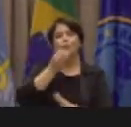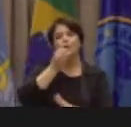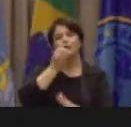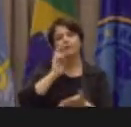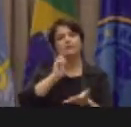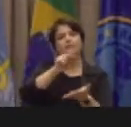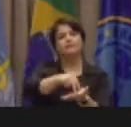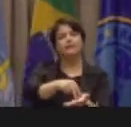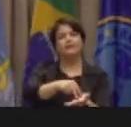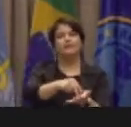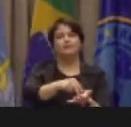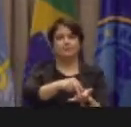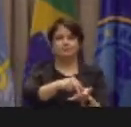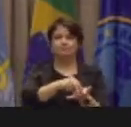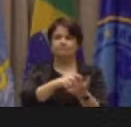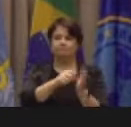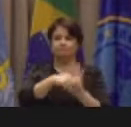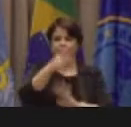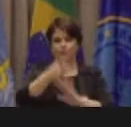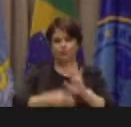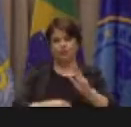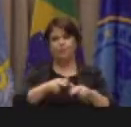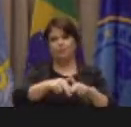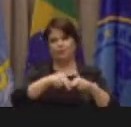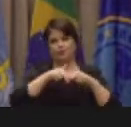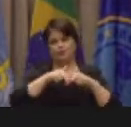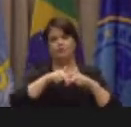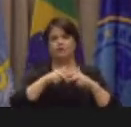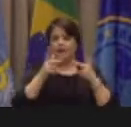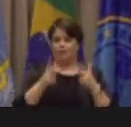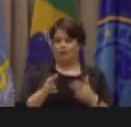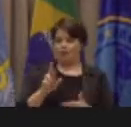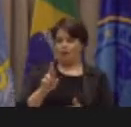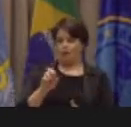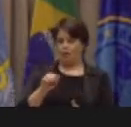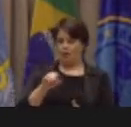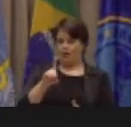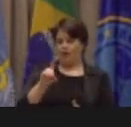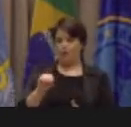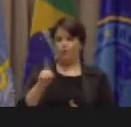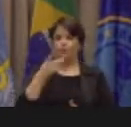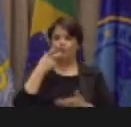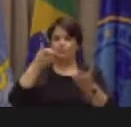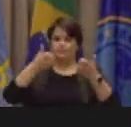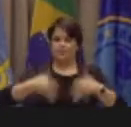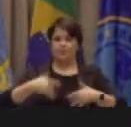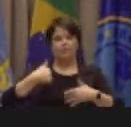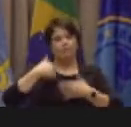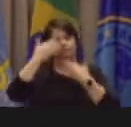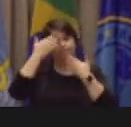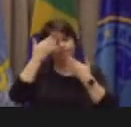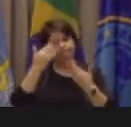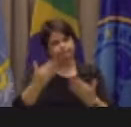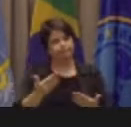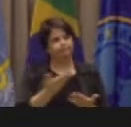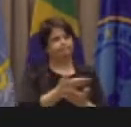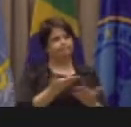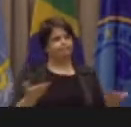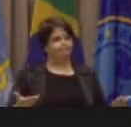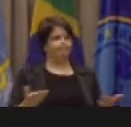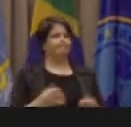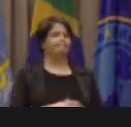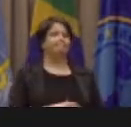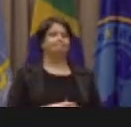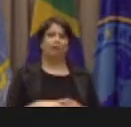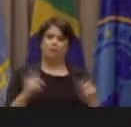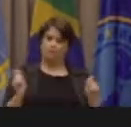participate in this project. So I'm here, as Ronaldo mentioned, all my thanks from those